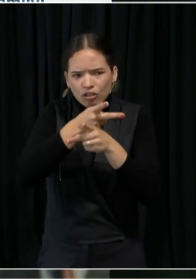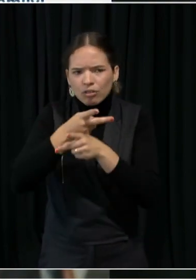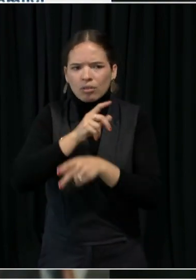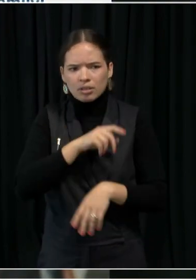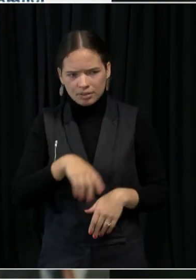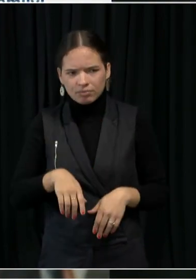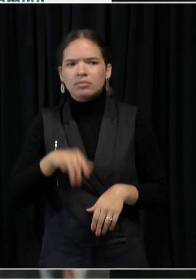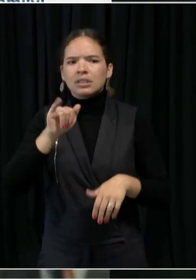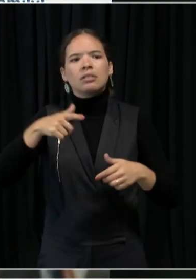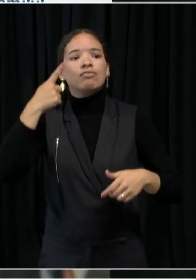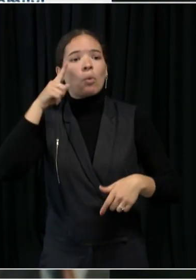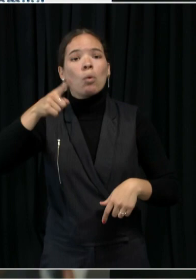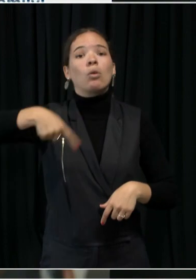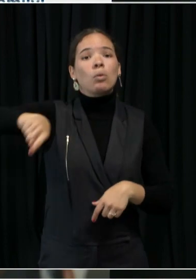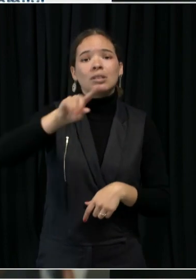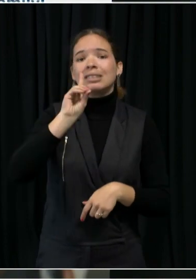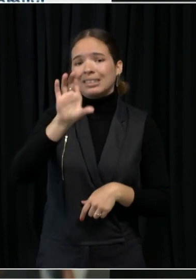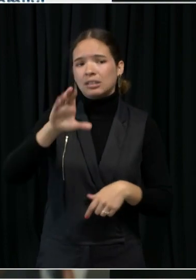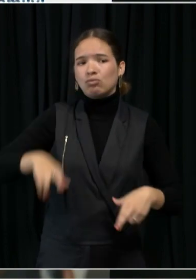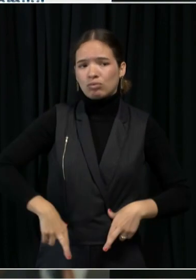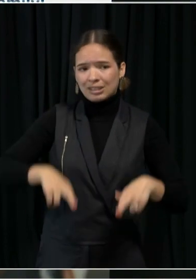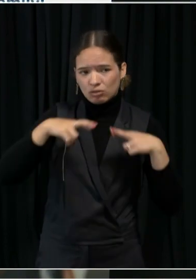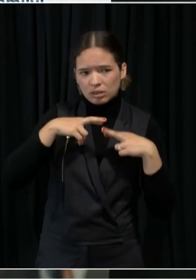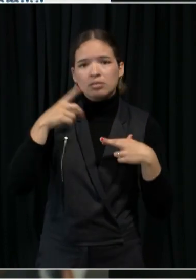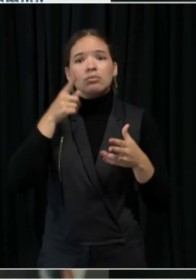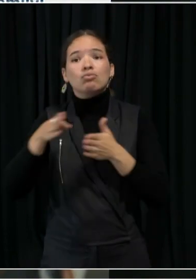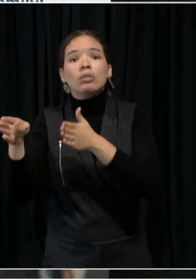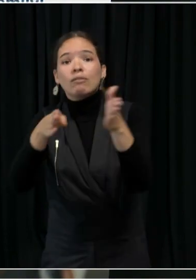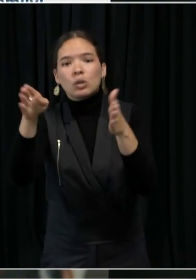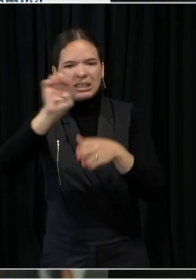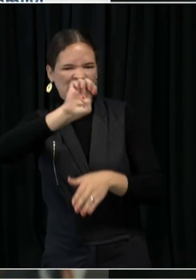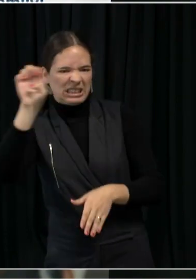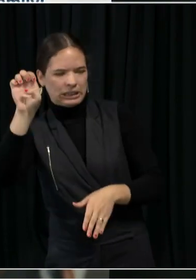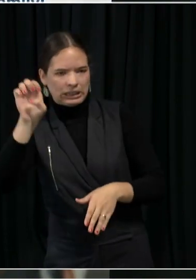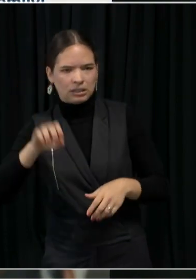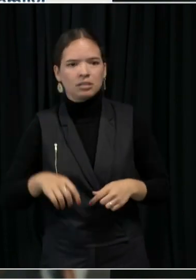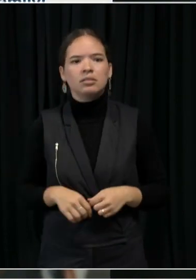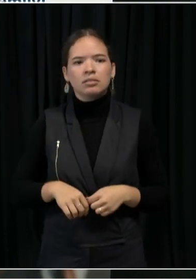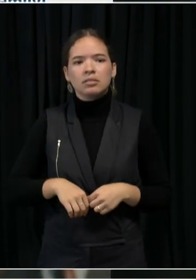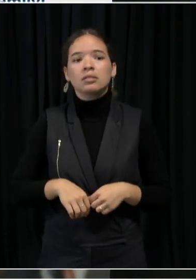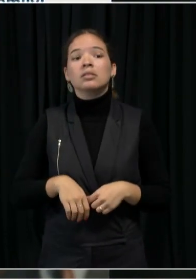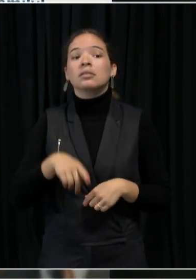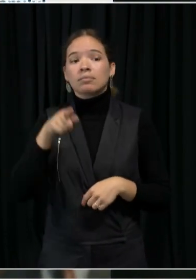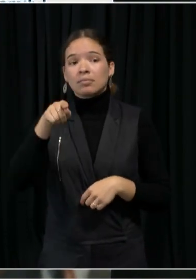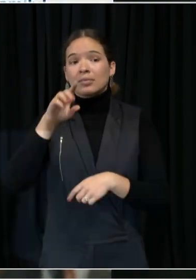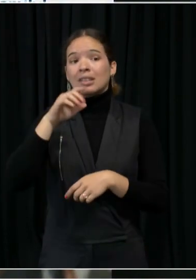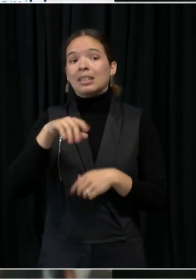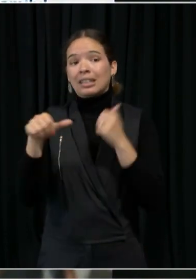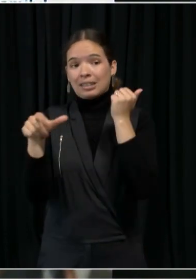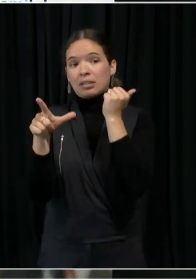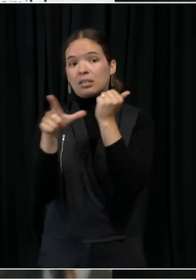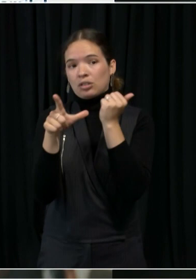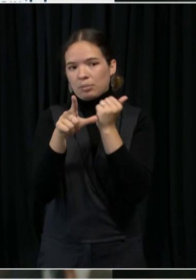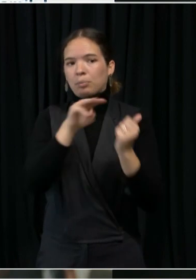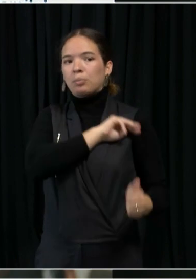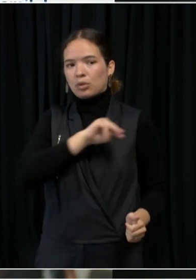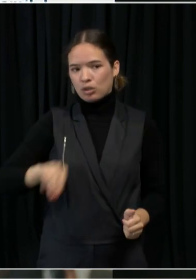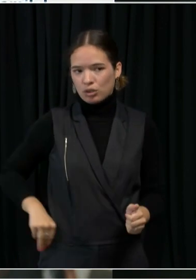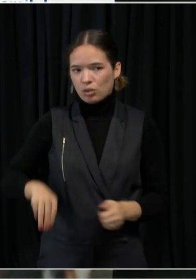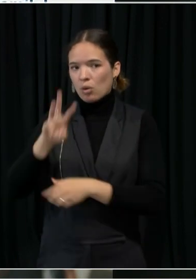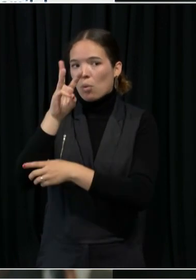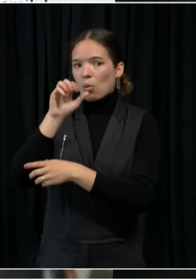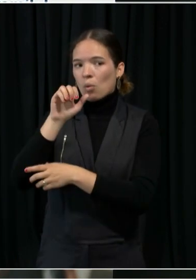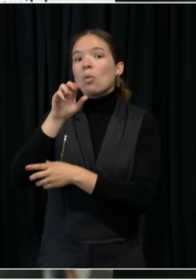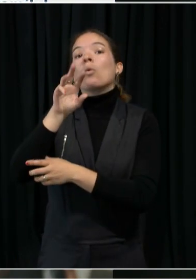I want to acknowledge our Deputy Mayor and his team, Deputy Mayor Wayne Turnage. Give him a big round of applause.